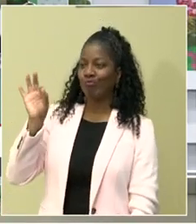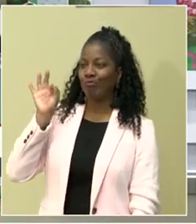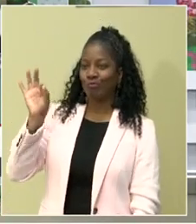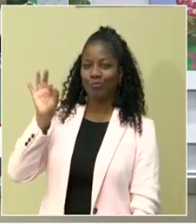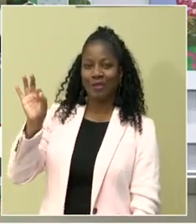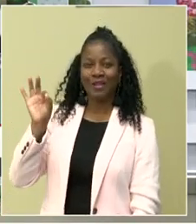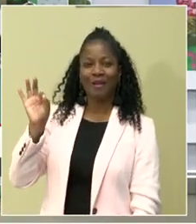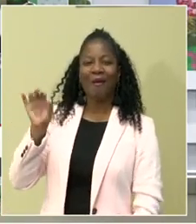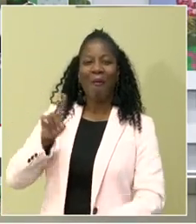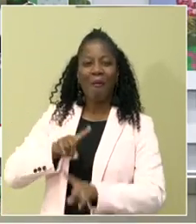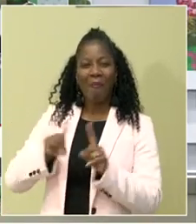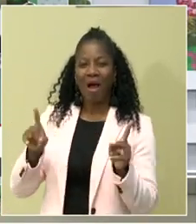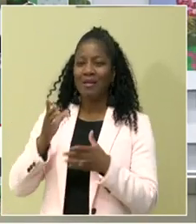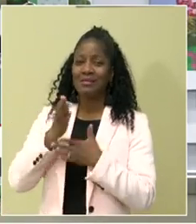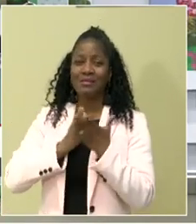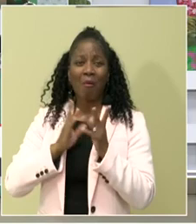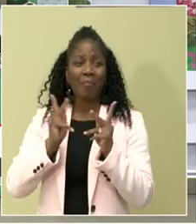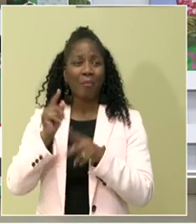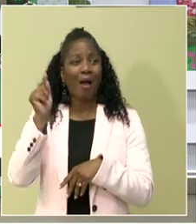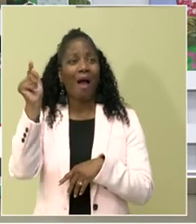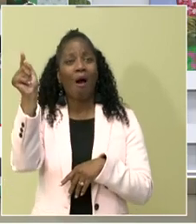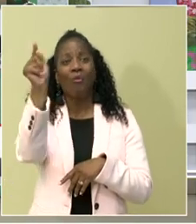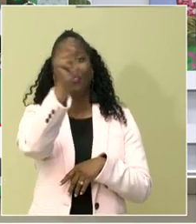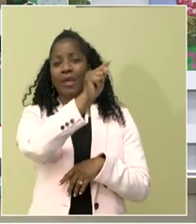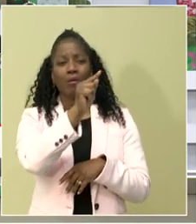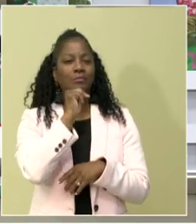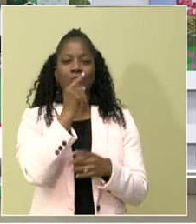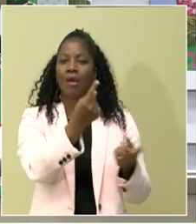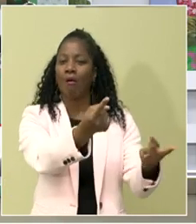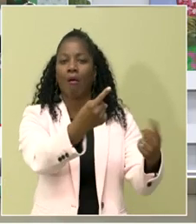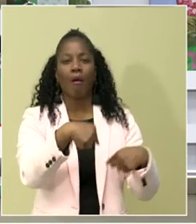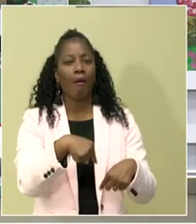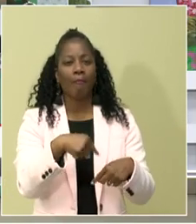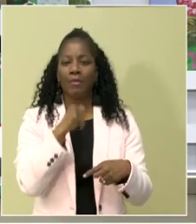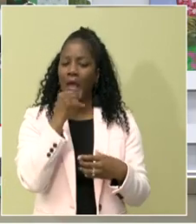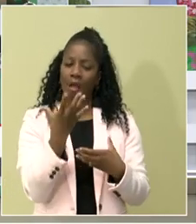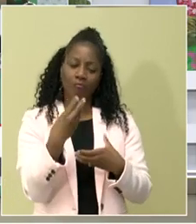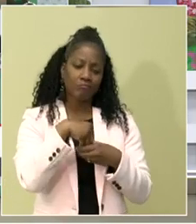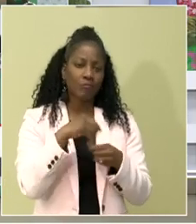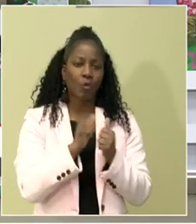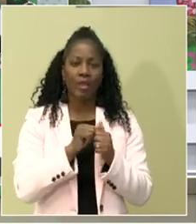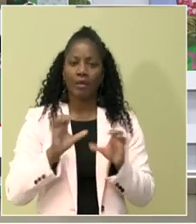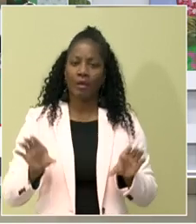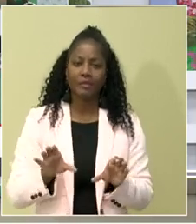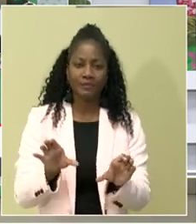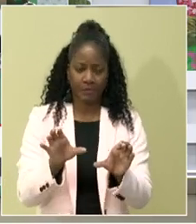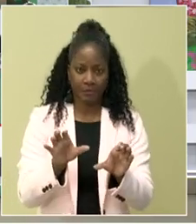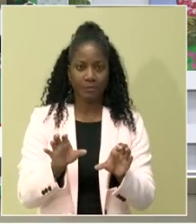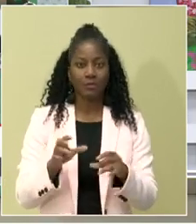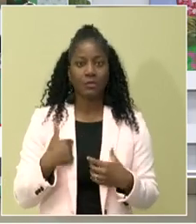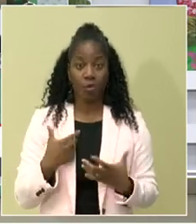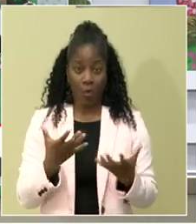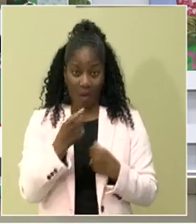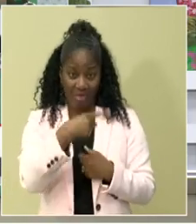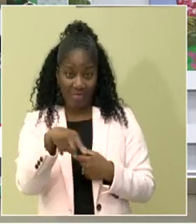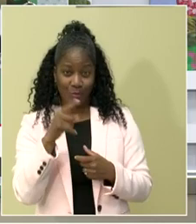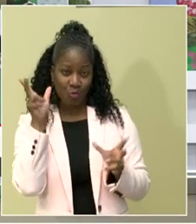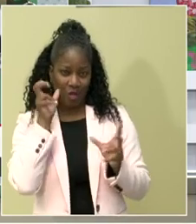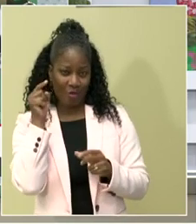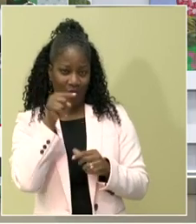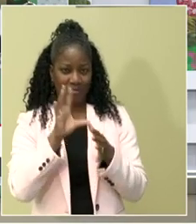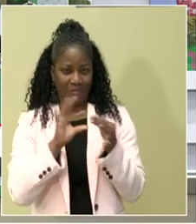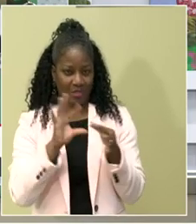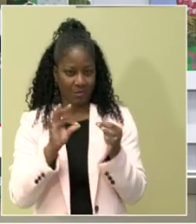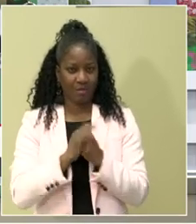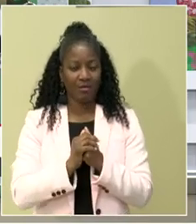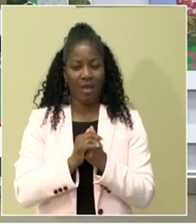won't come to our senior centers or haven't engaged in our activities. And so we want them to hear this message too, because that's